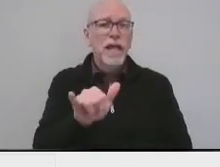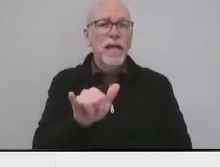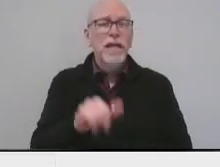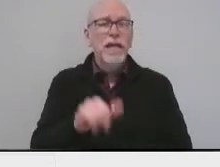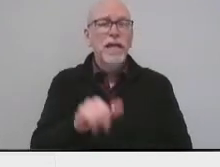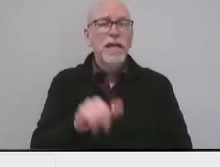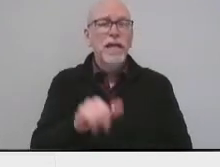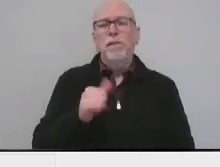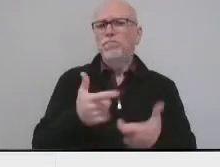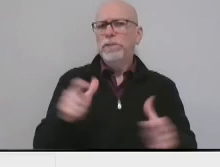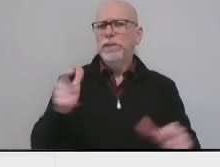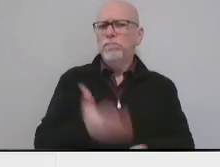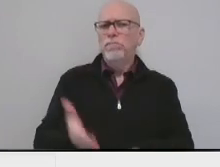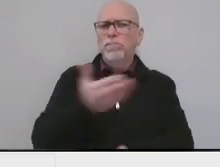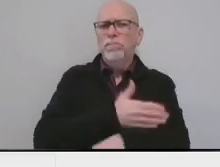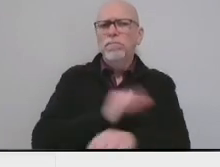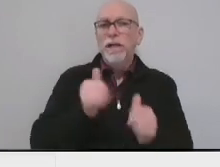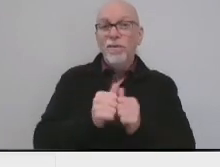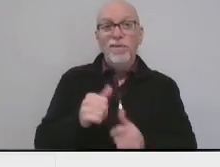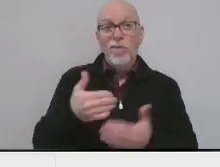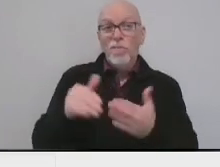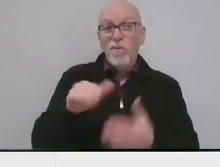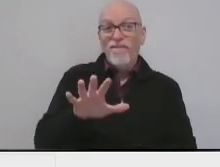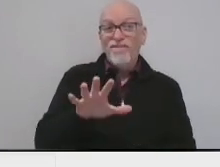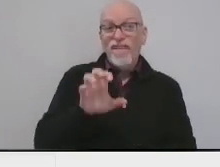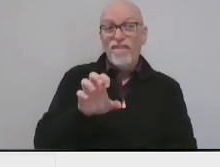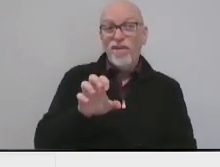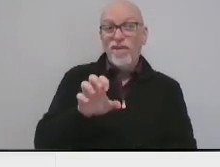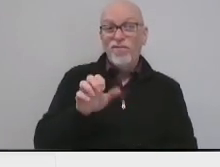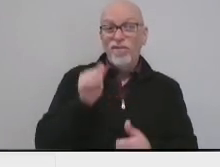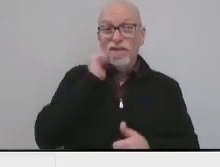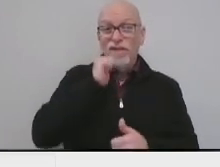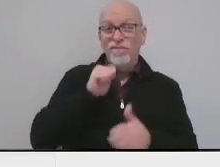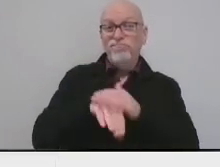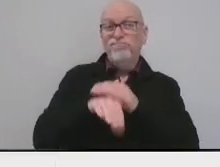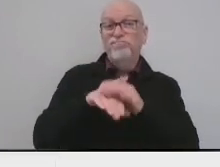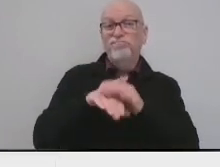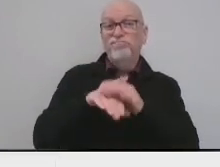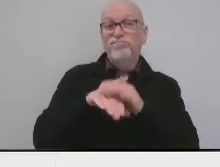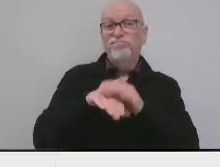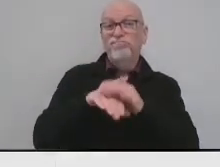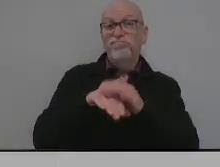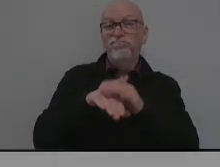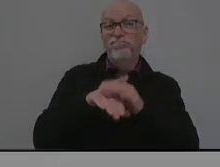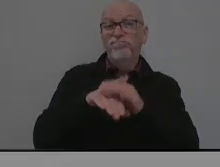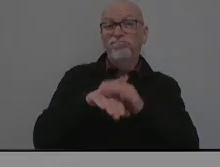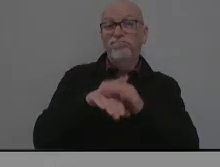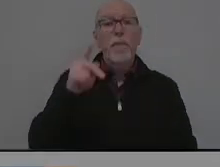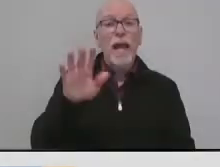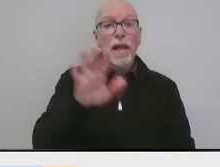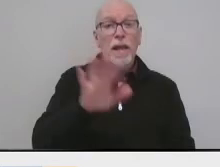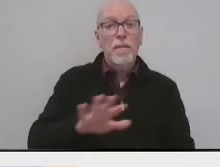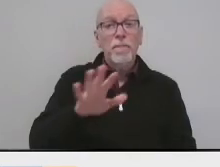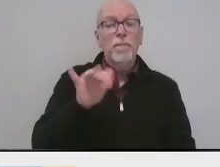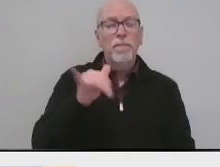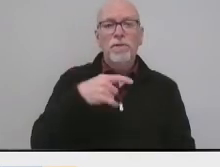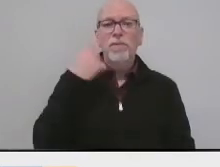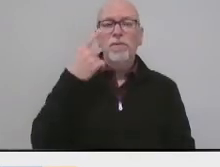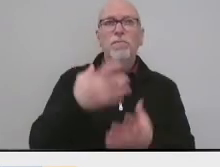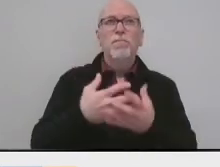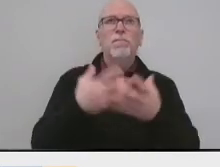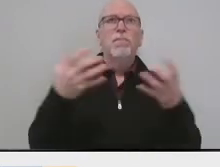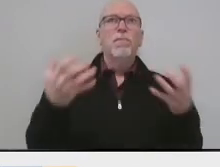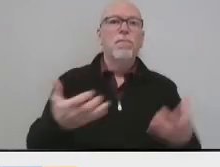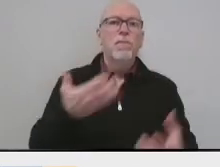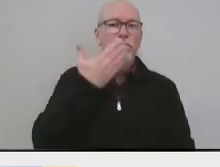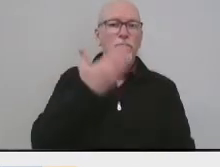more than 500 new daily admissions we saw in late November and early December. Better and better.